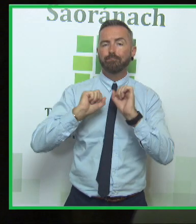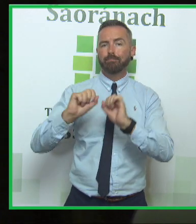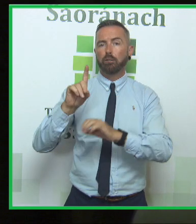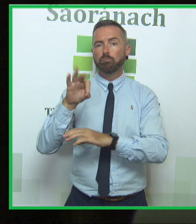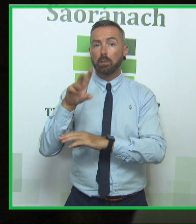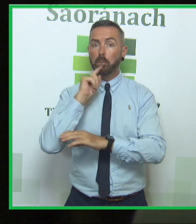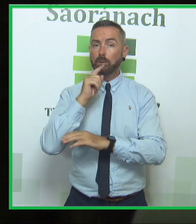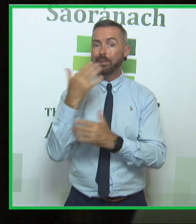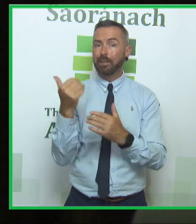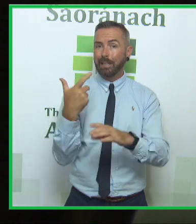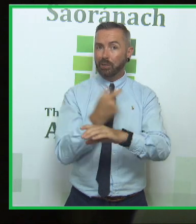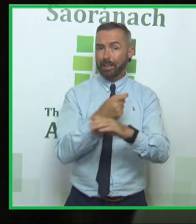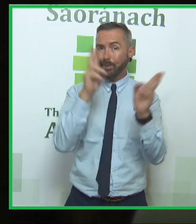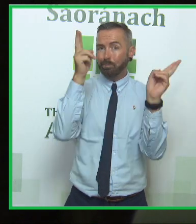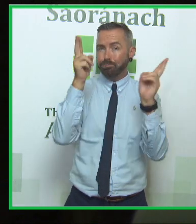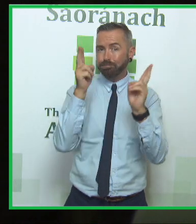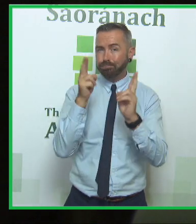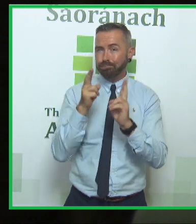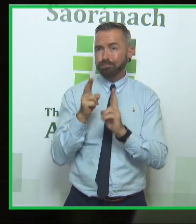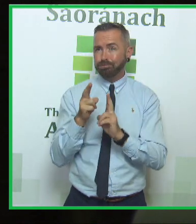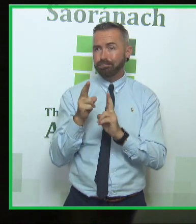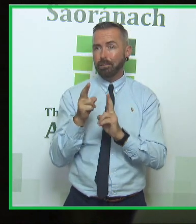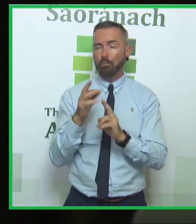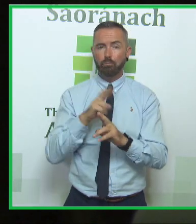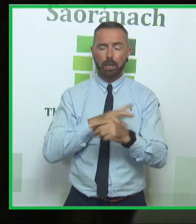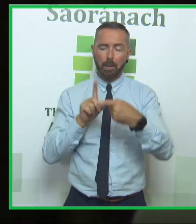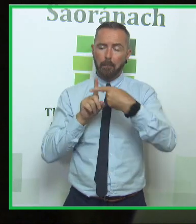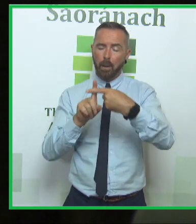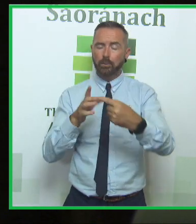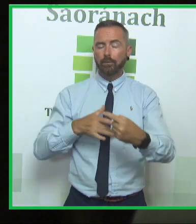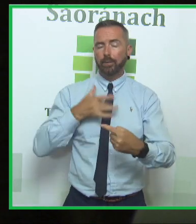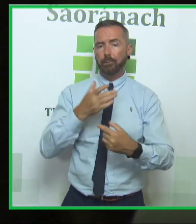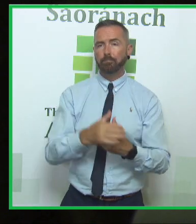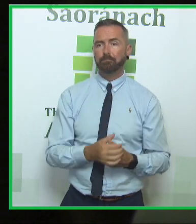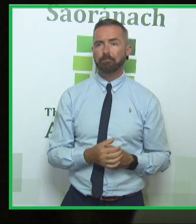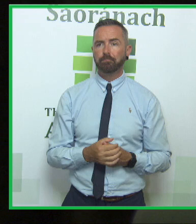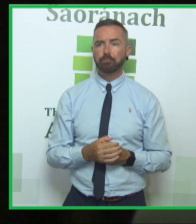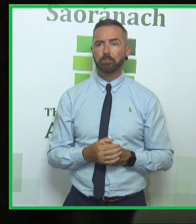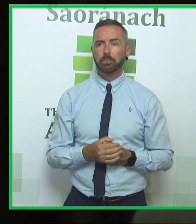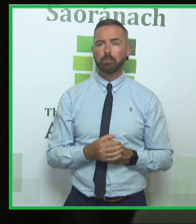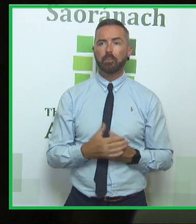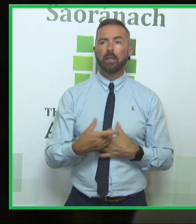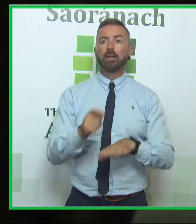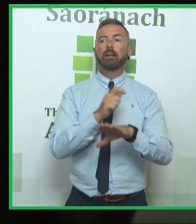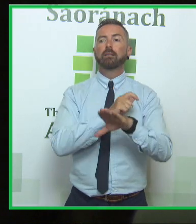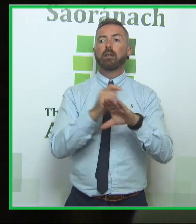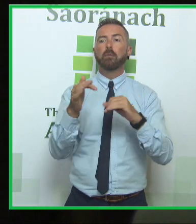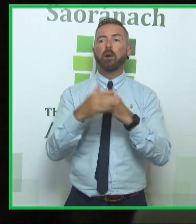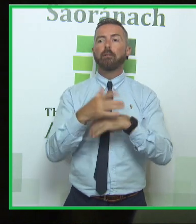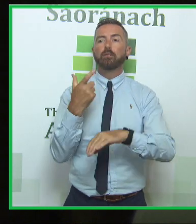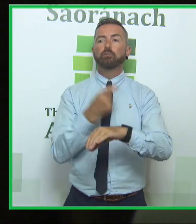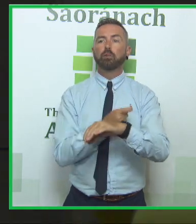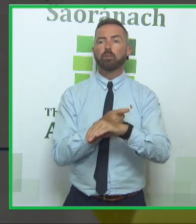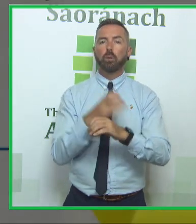downward trend in injecting and behaviours, and this is really positive. Now, the type of drug for which treatment was